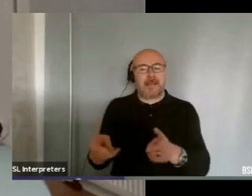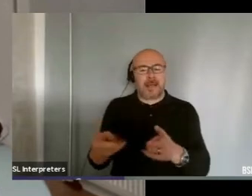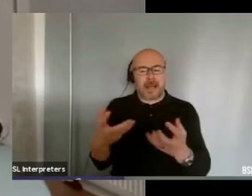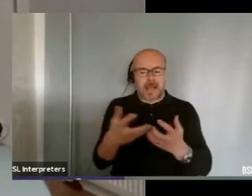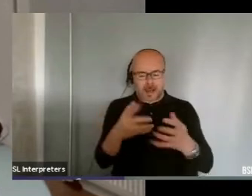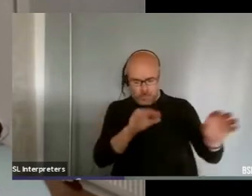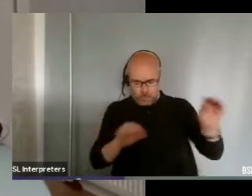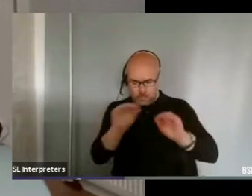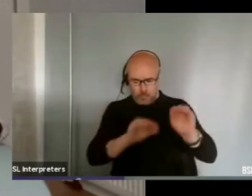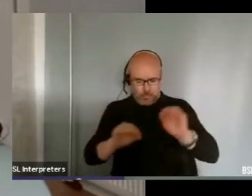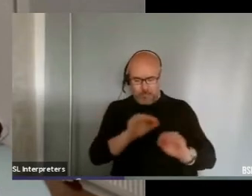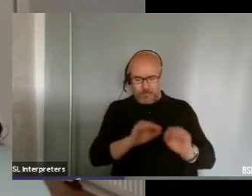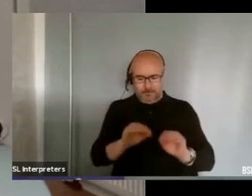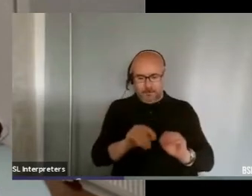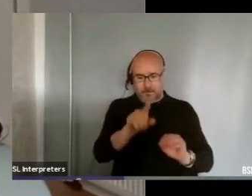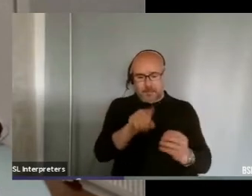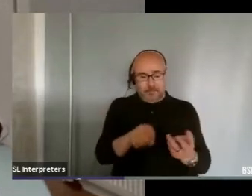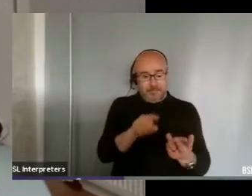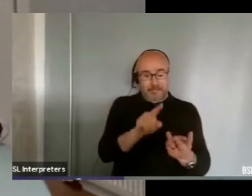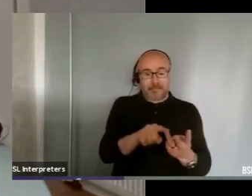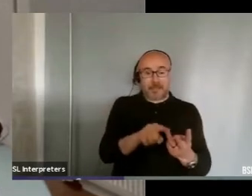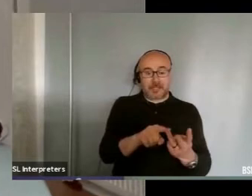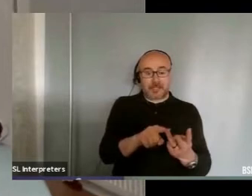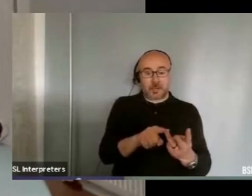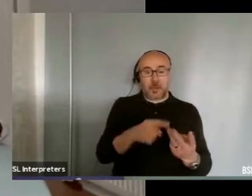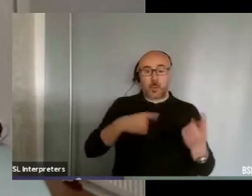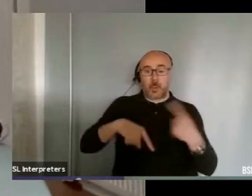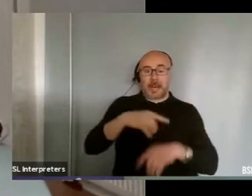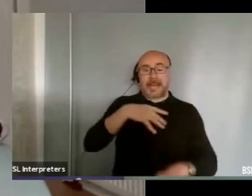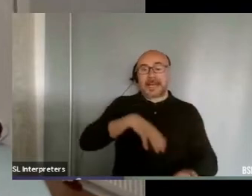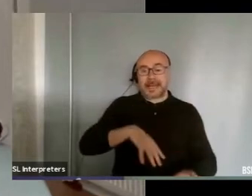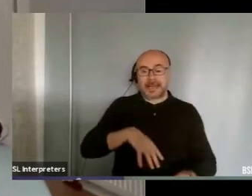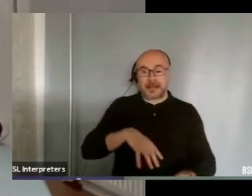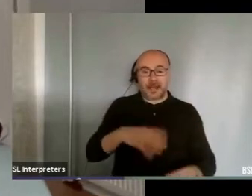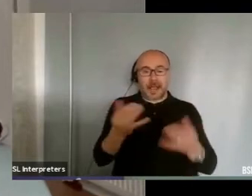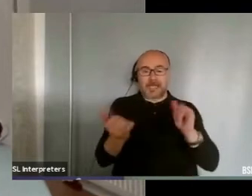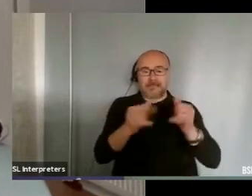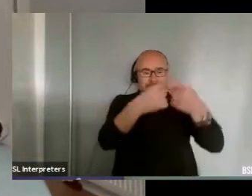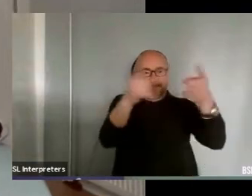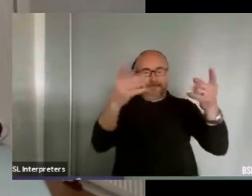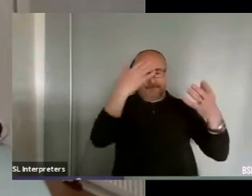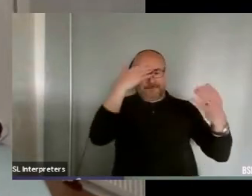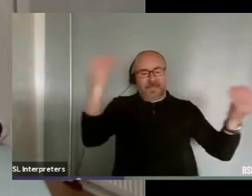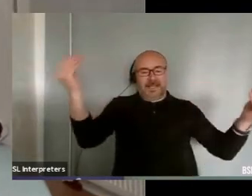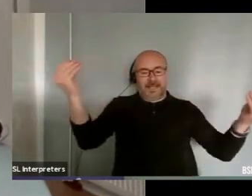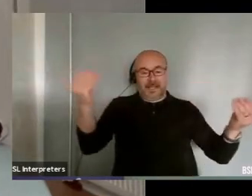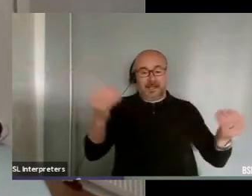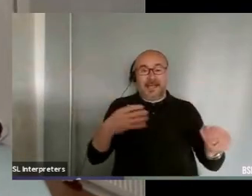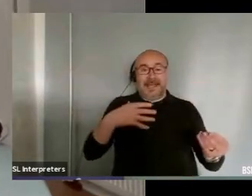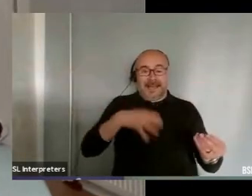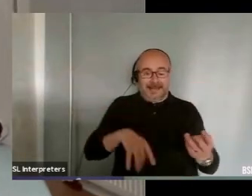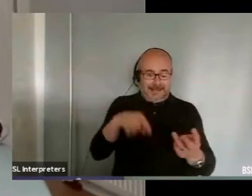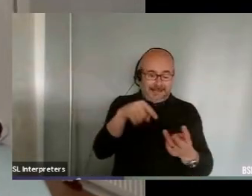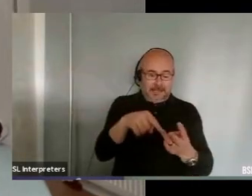think maybe people forget this, is you need people. Real, actual people. You need people like Tommy. Tommy to tell